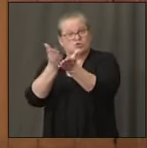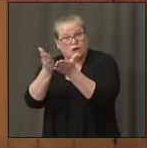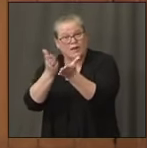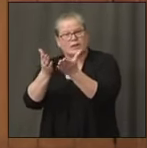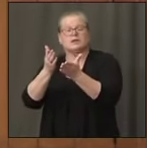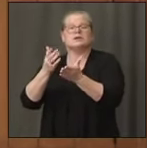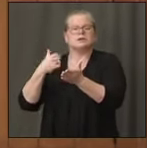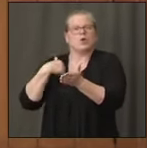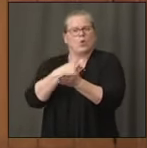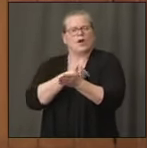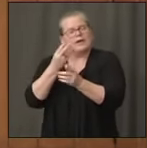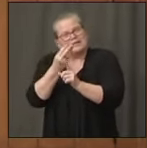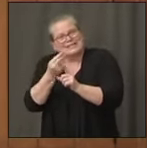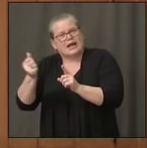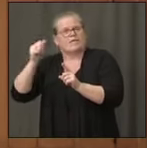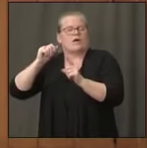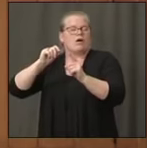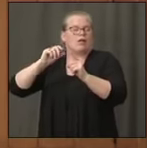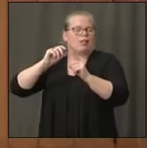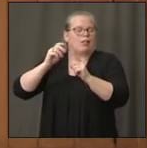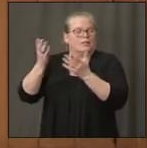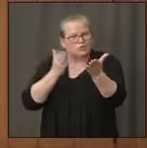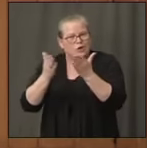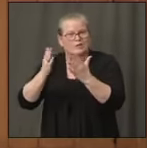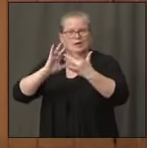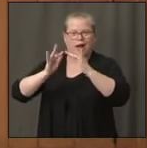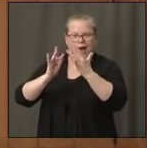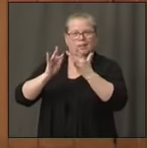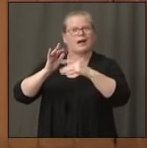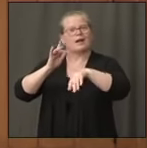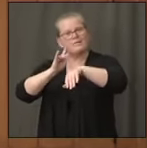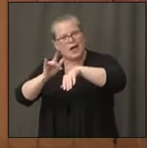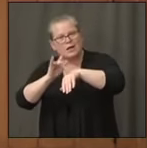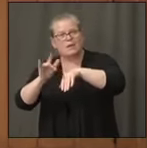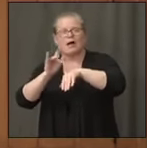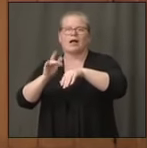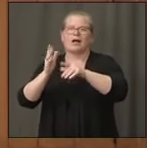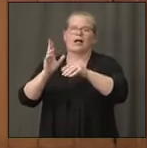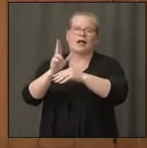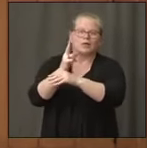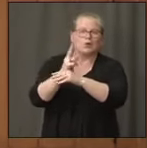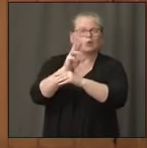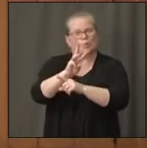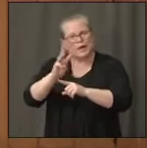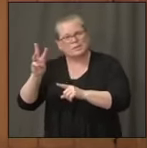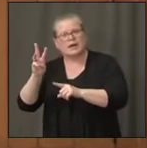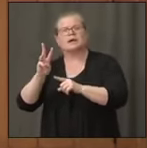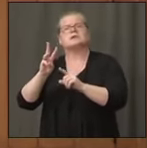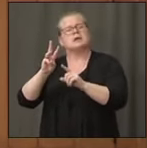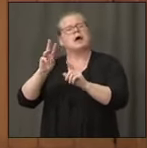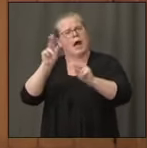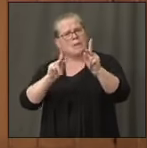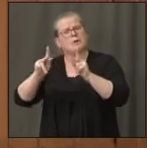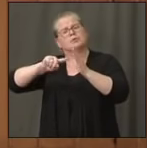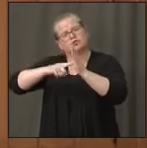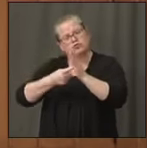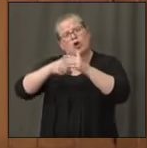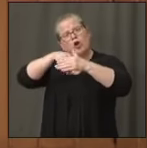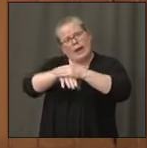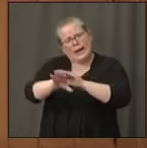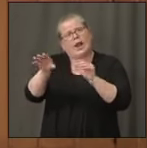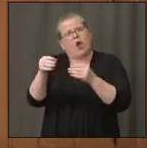There's a lot of online services that are all available. They're all communicating via their respective websites. And we will see more people coming into the office slowly. But,